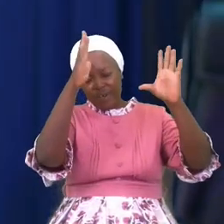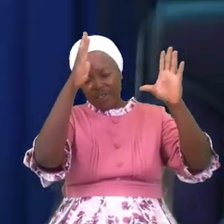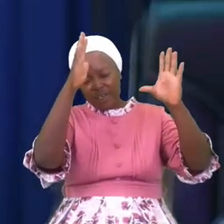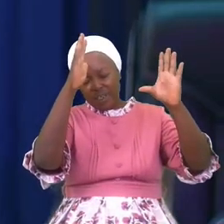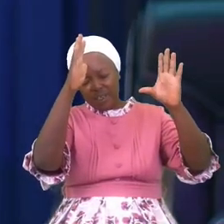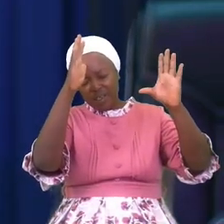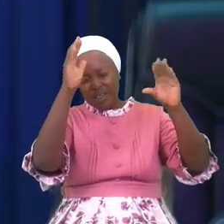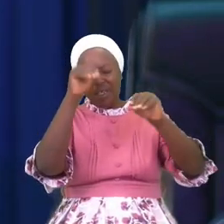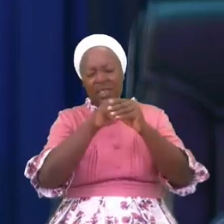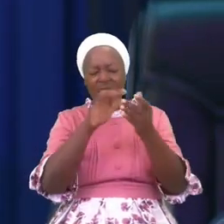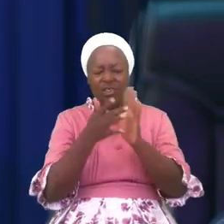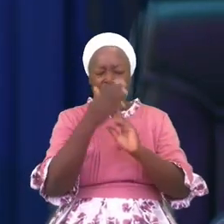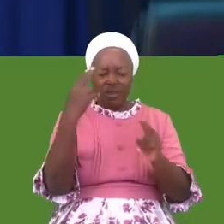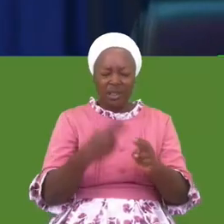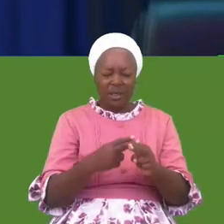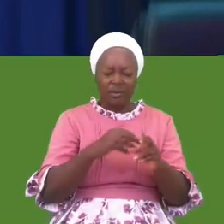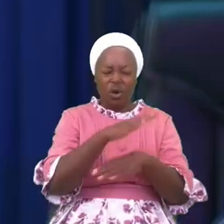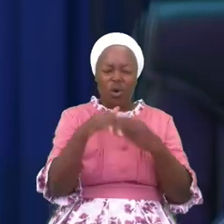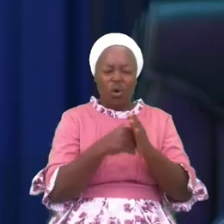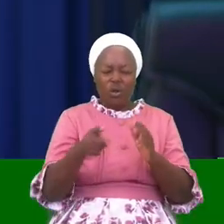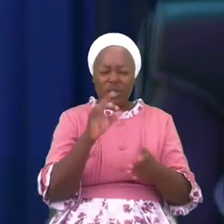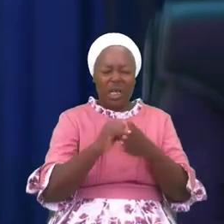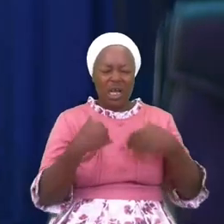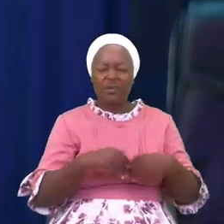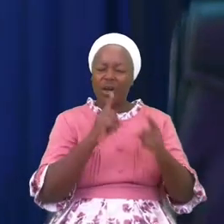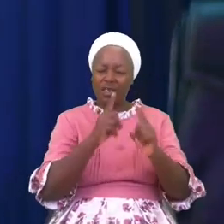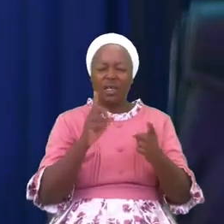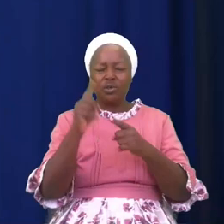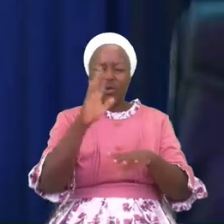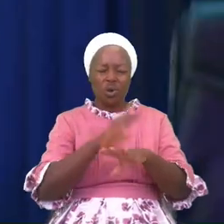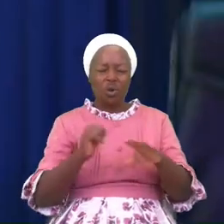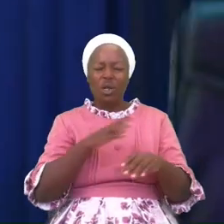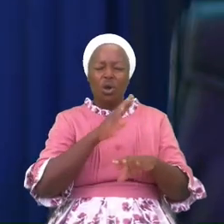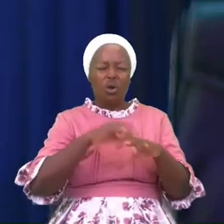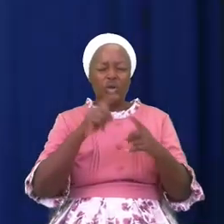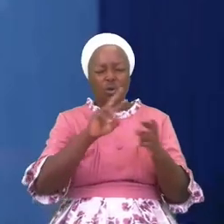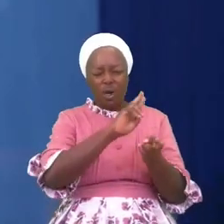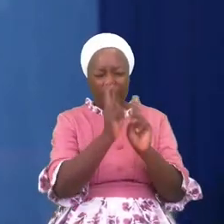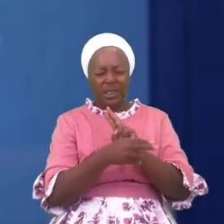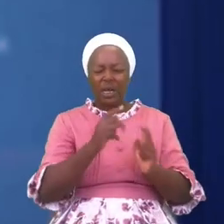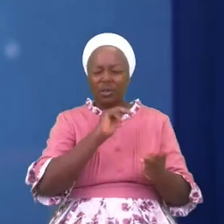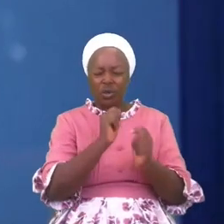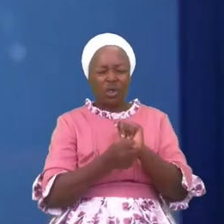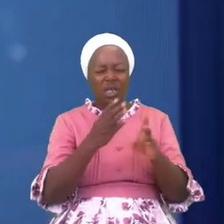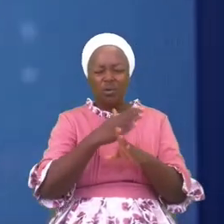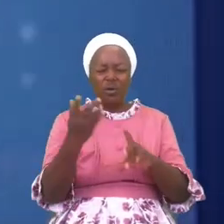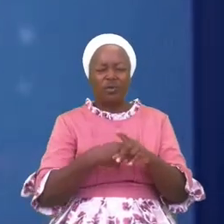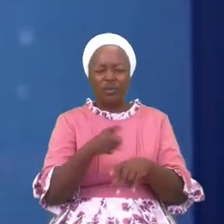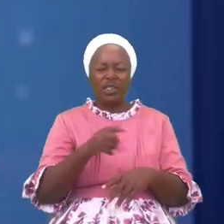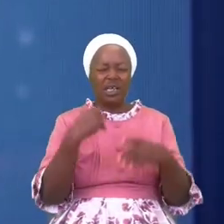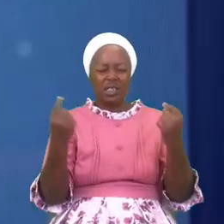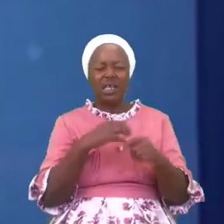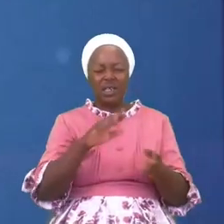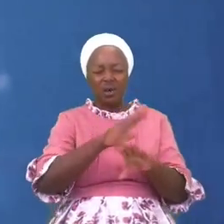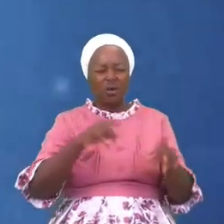to repentance and they turn away from their sin, and the call to salvation, they come to the